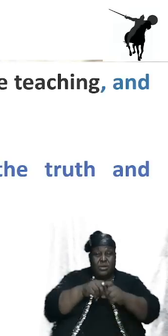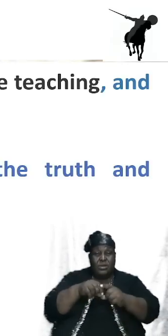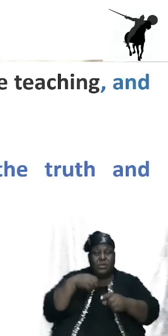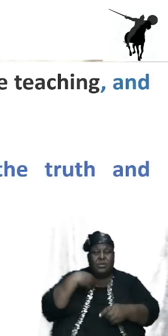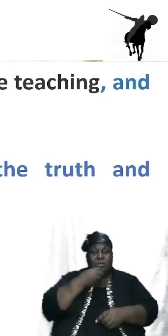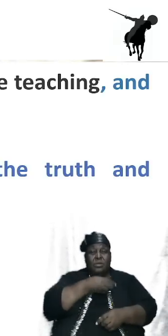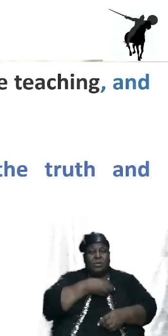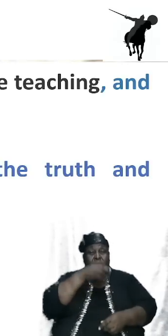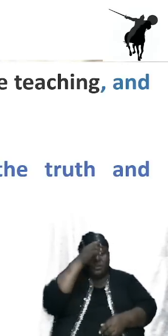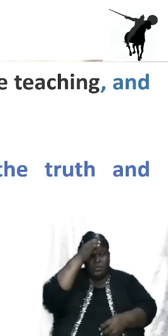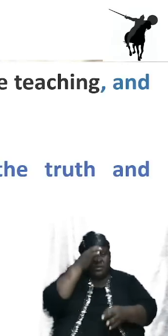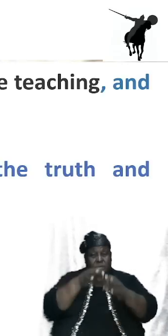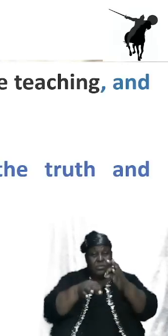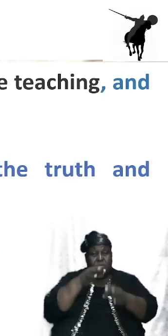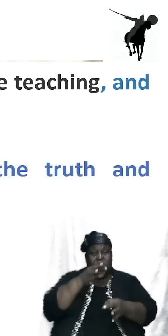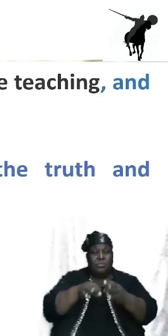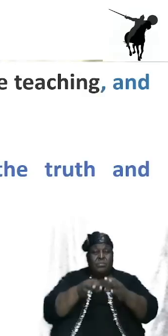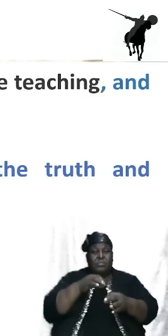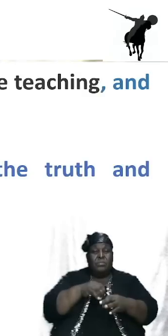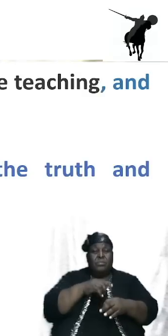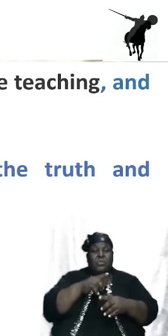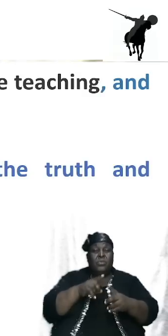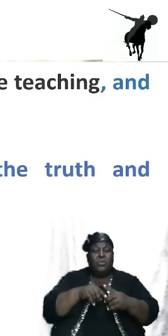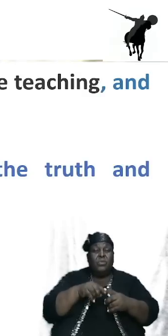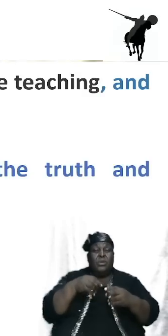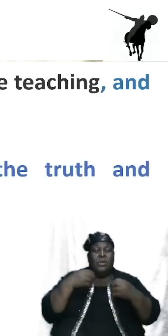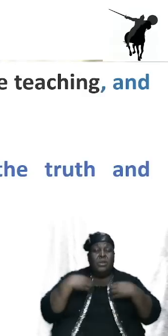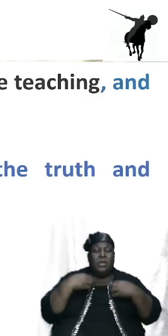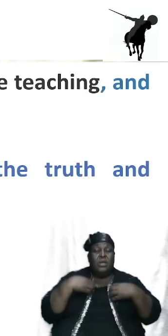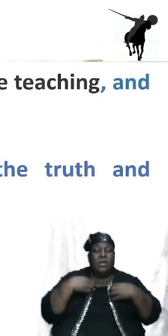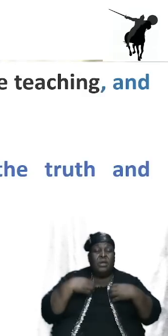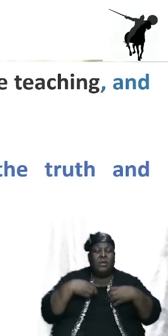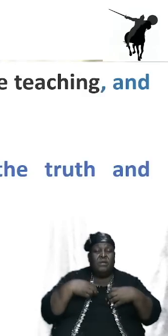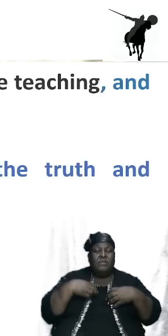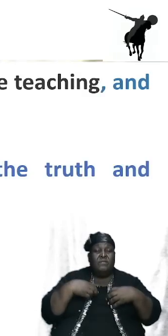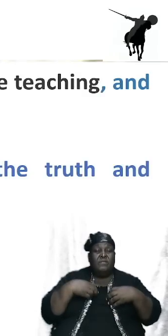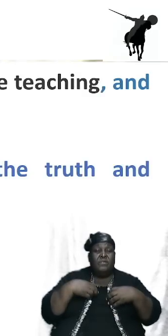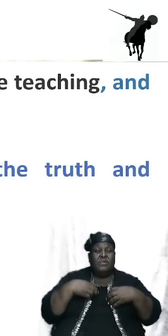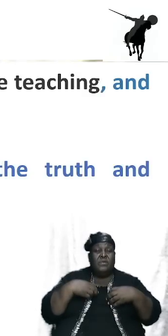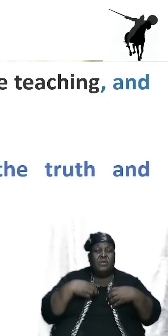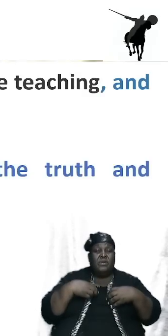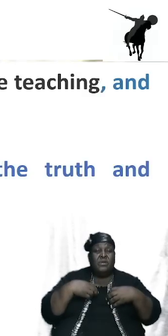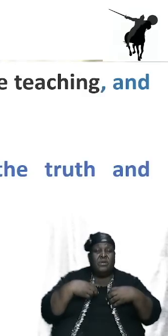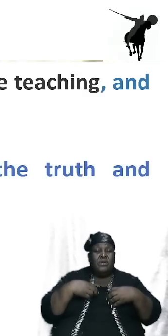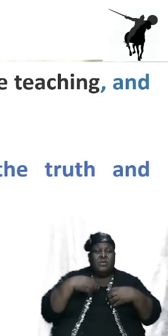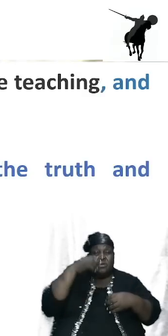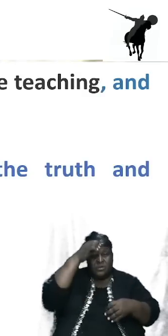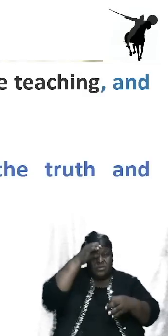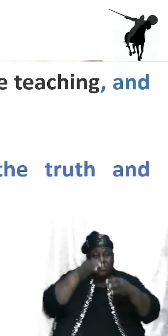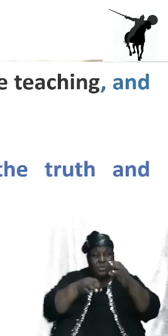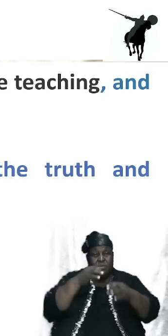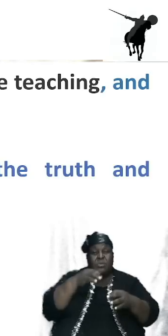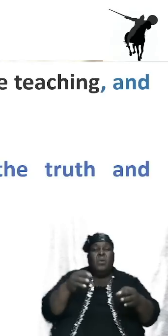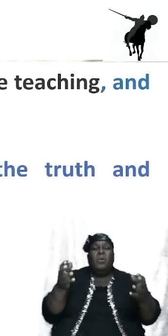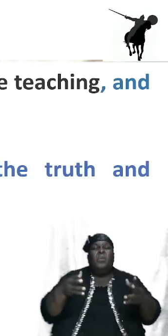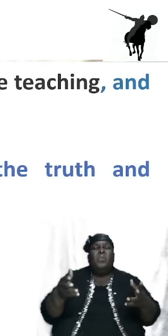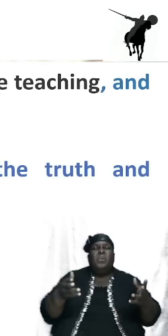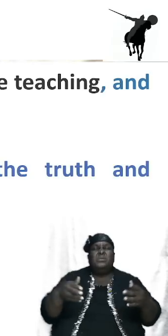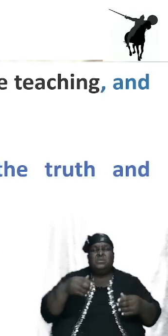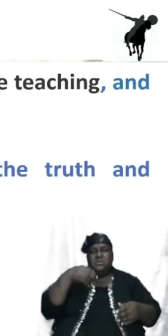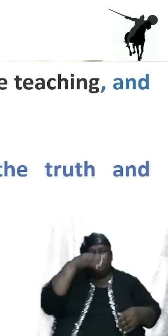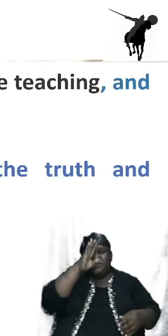In other words, when we have sound doctrine, we're able to decipher between what is of God and what is not of God. Our judgment becomes